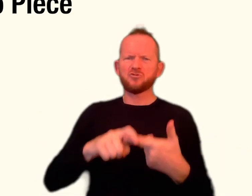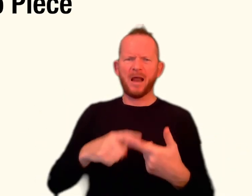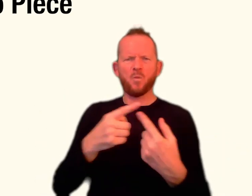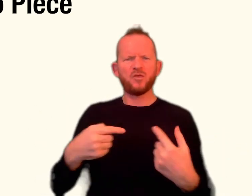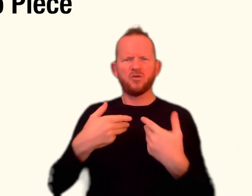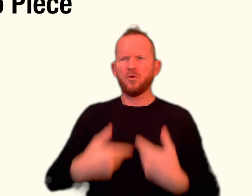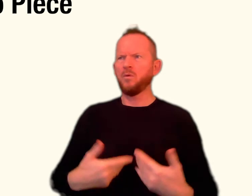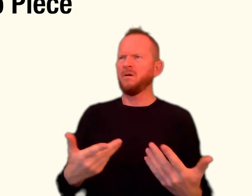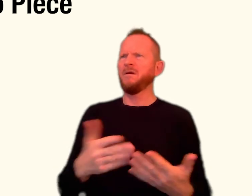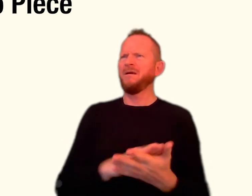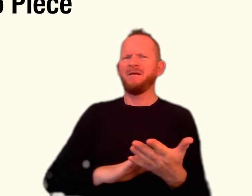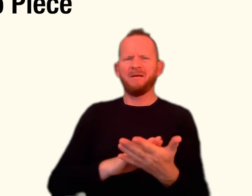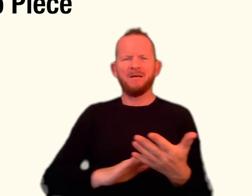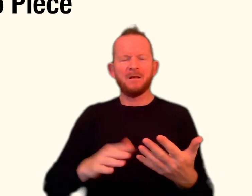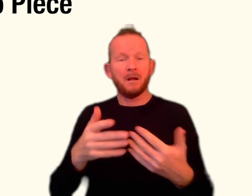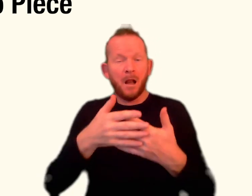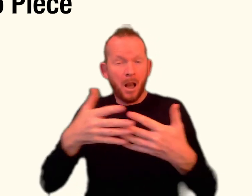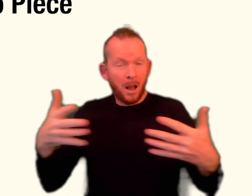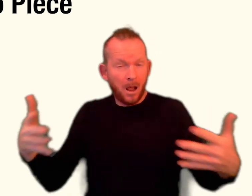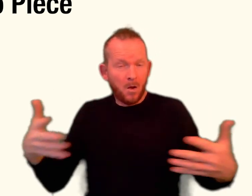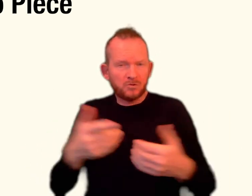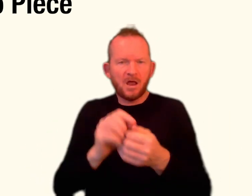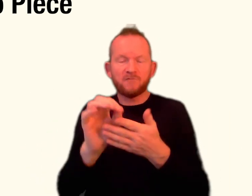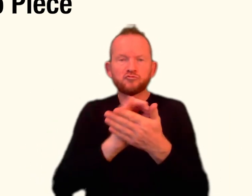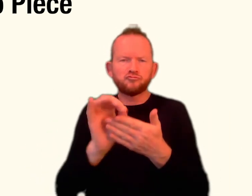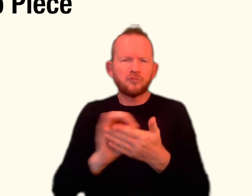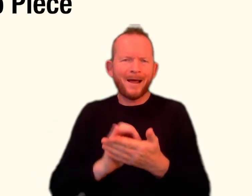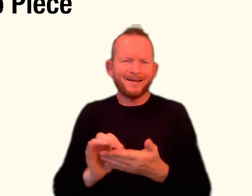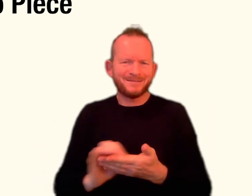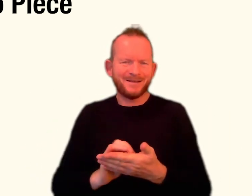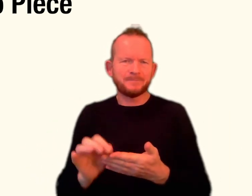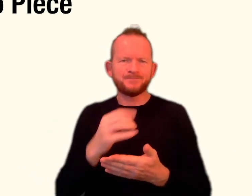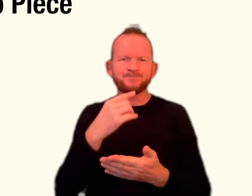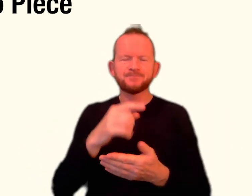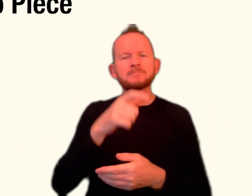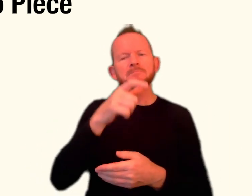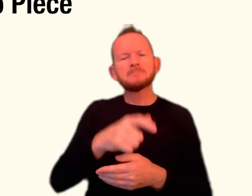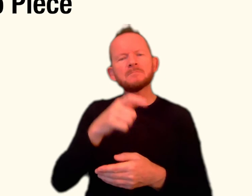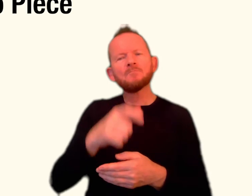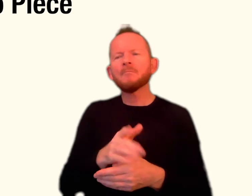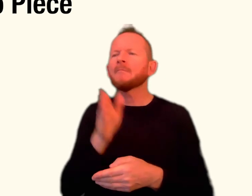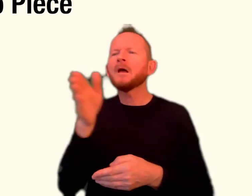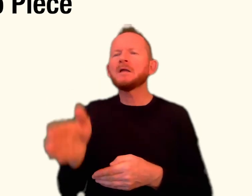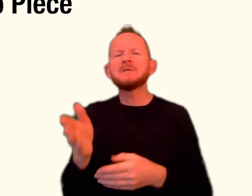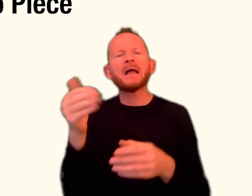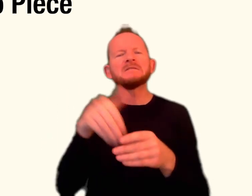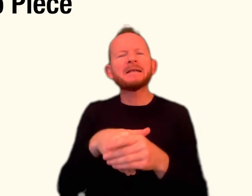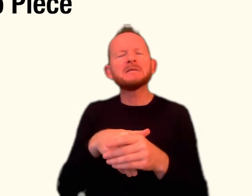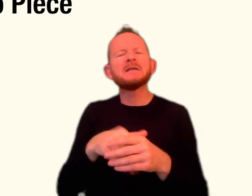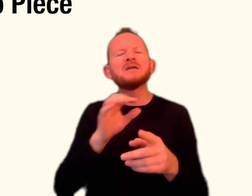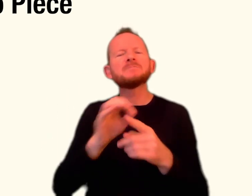There's loads of writing say that people that have attended special school